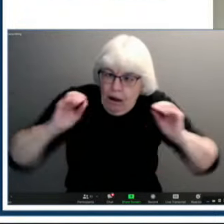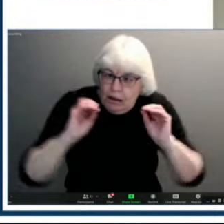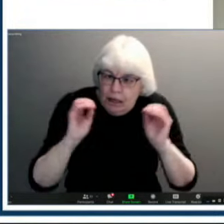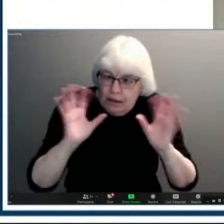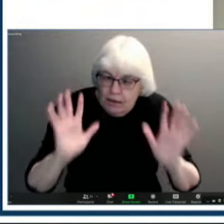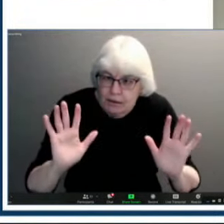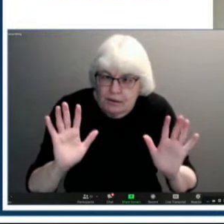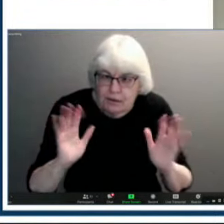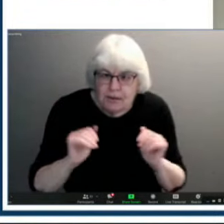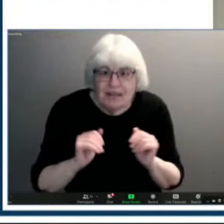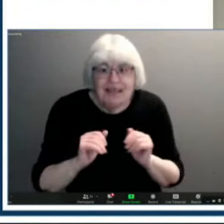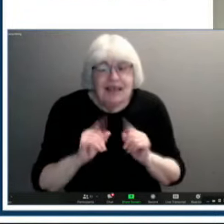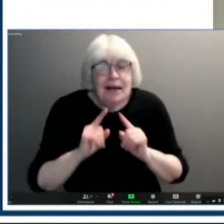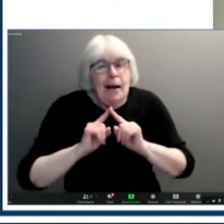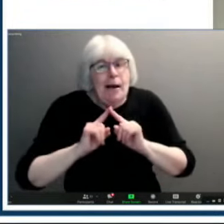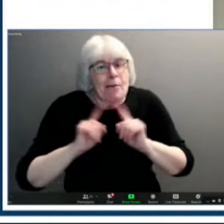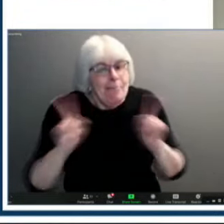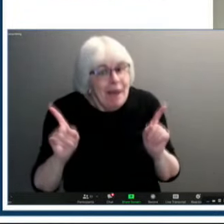combination of